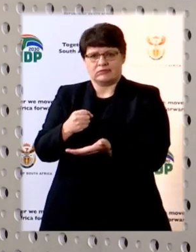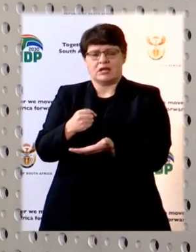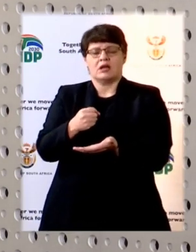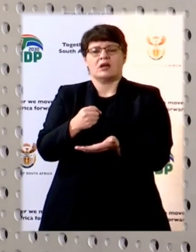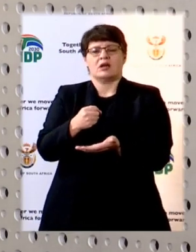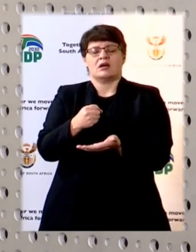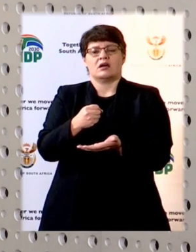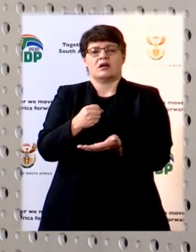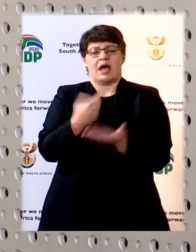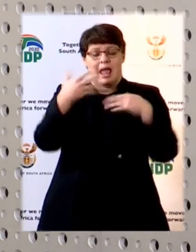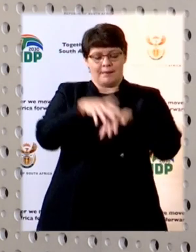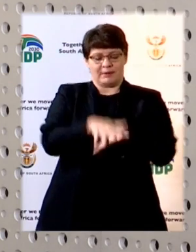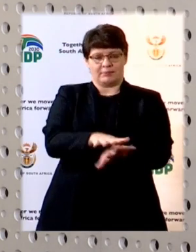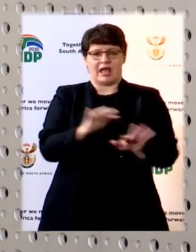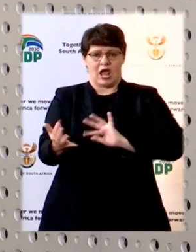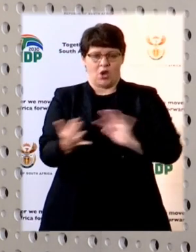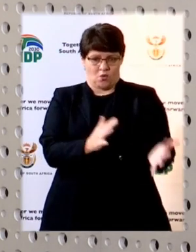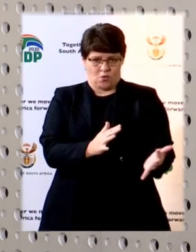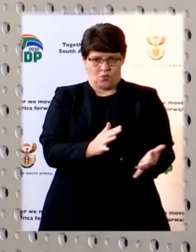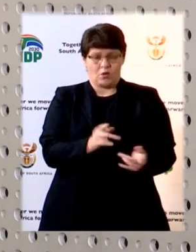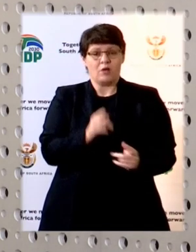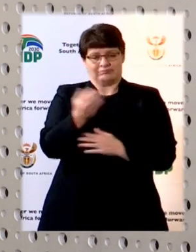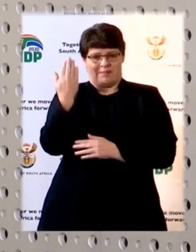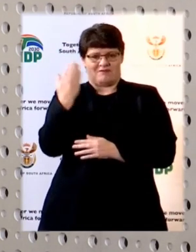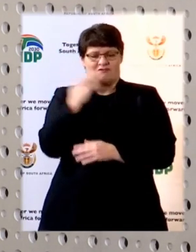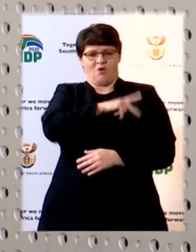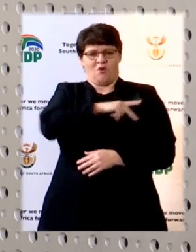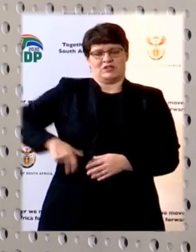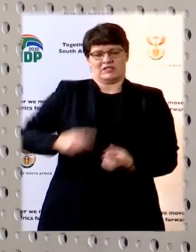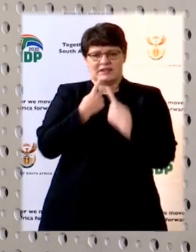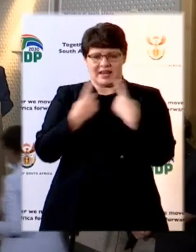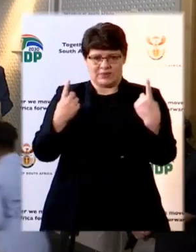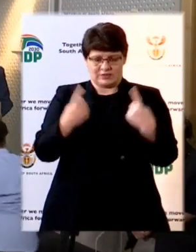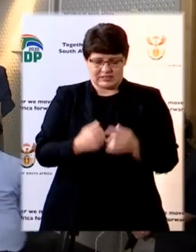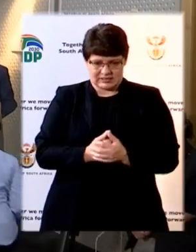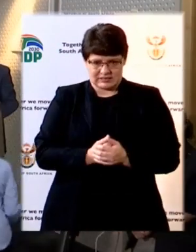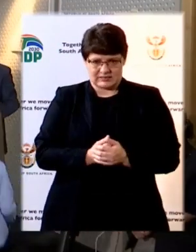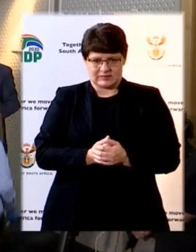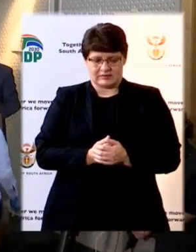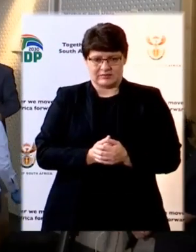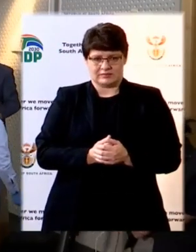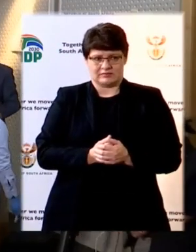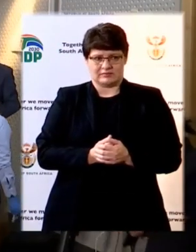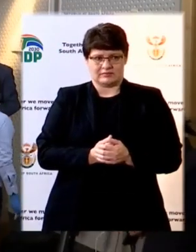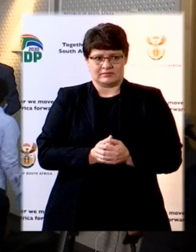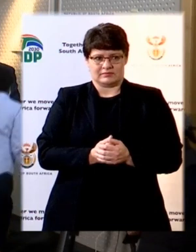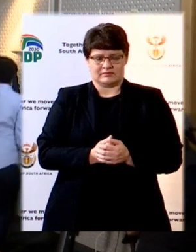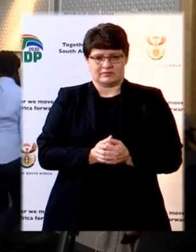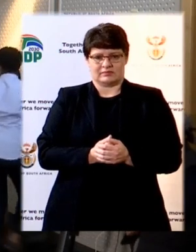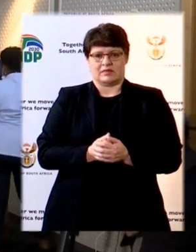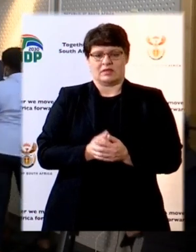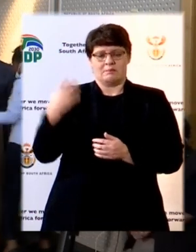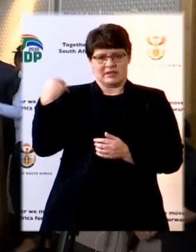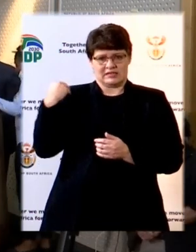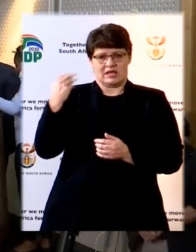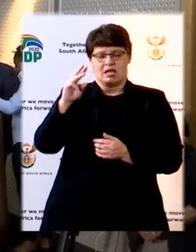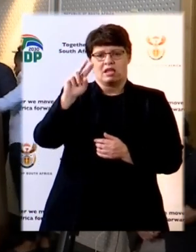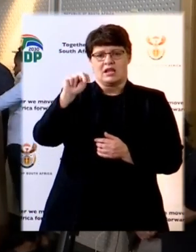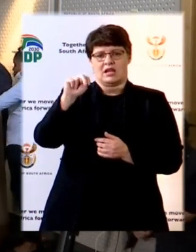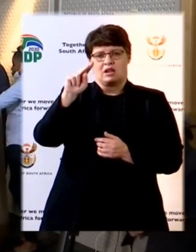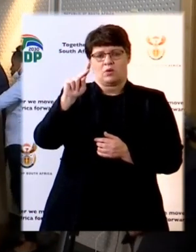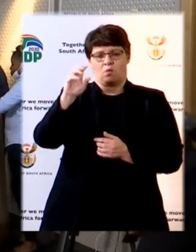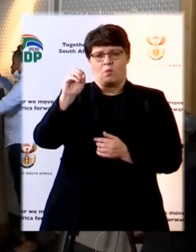the economic relief side. Thank you very much, Minister Kubai Ngubane. Thank you very